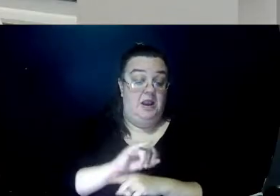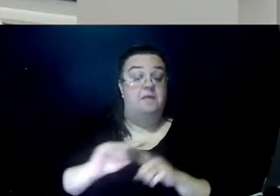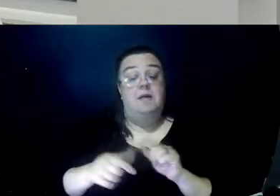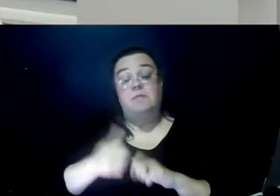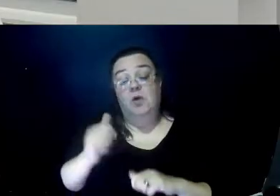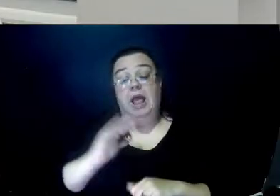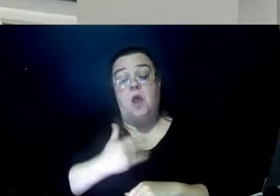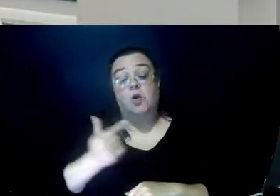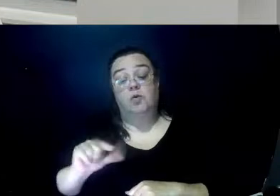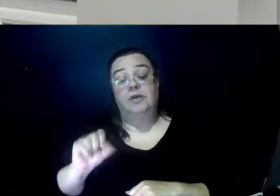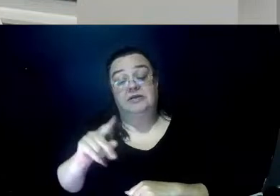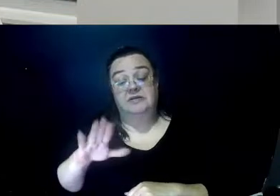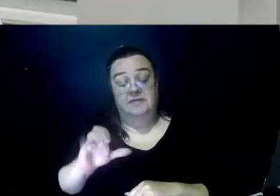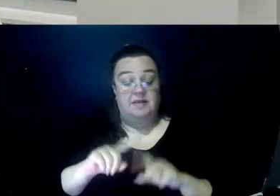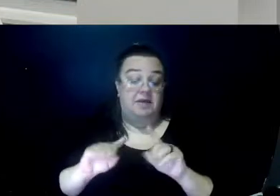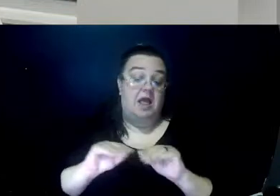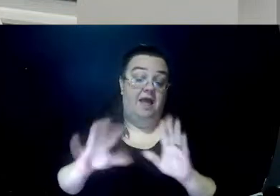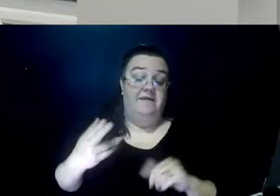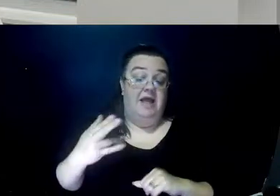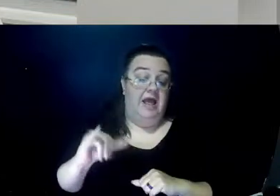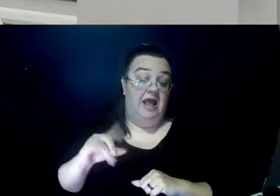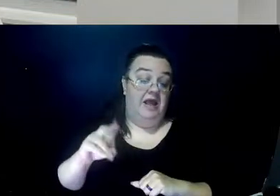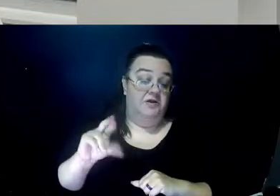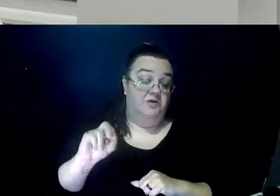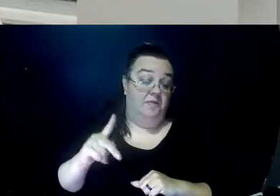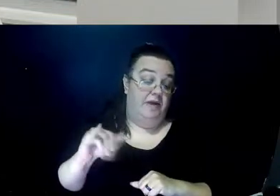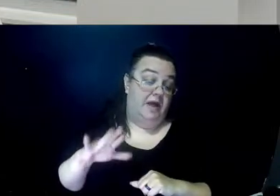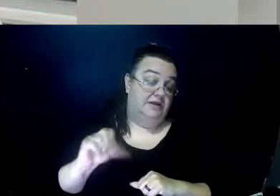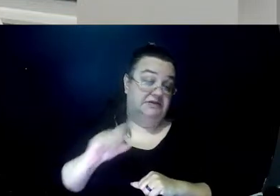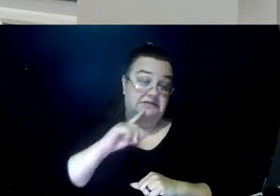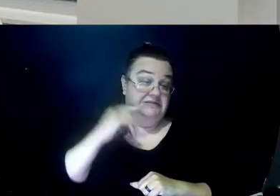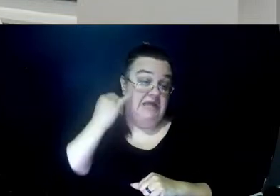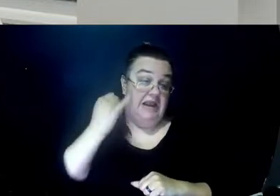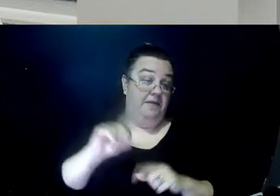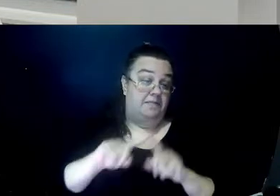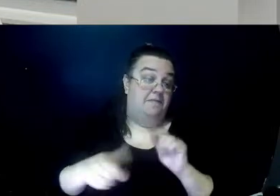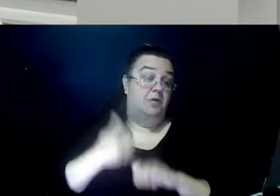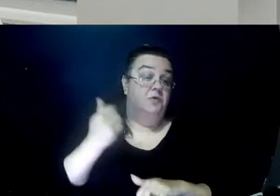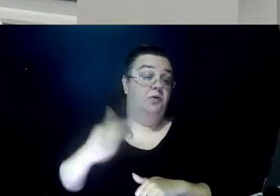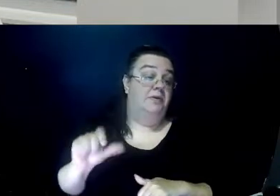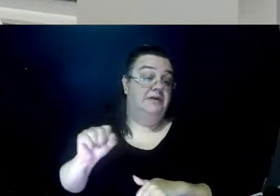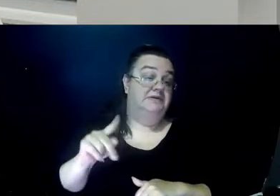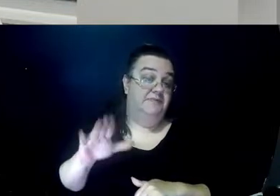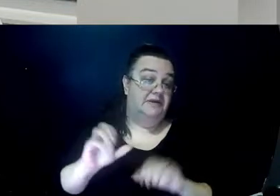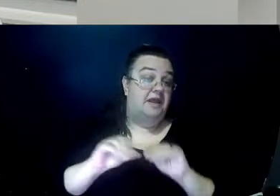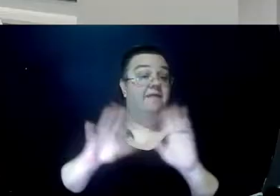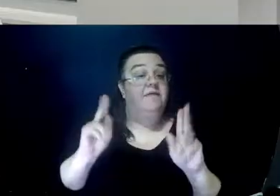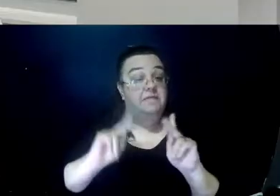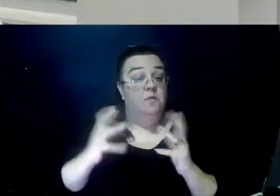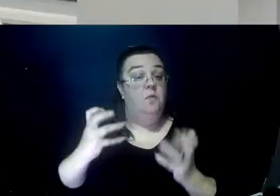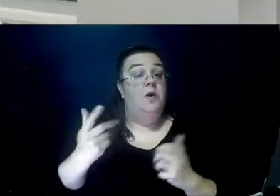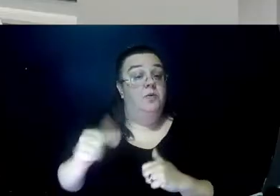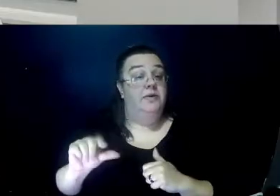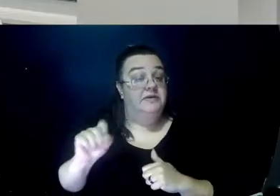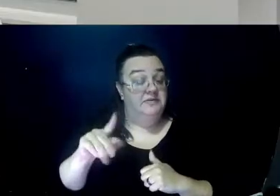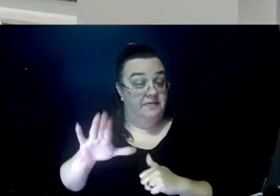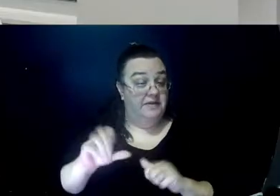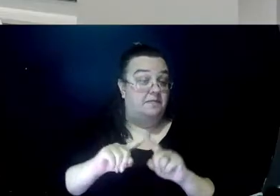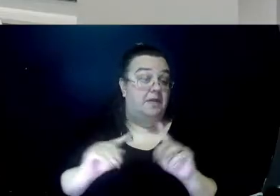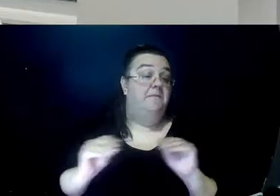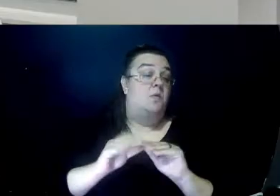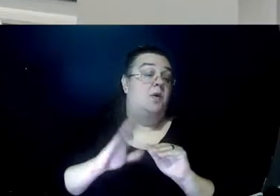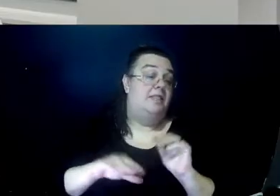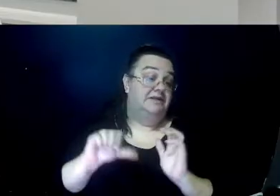but the idea of hydroponics. It's an idea, but mostly green space. Obviously, people want green space, but more than